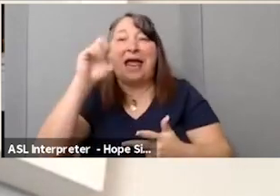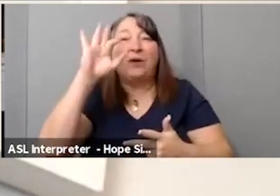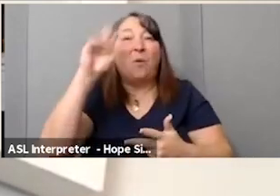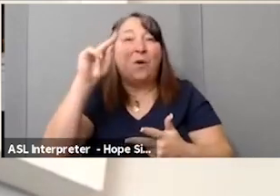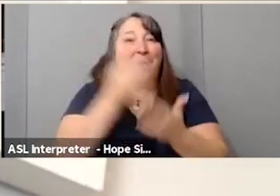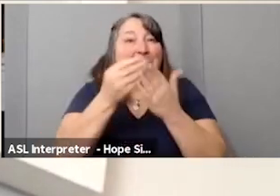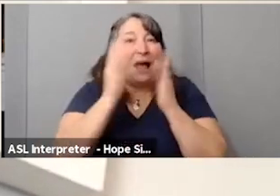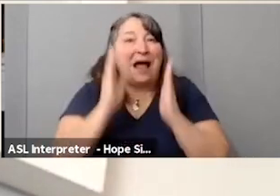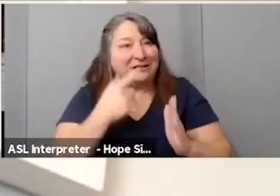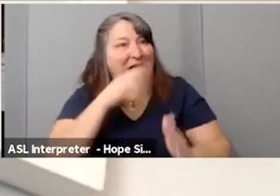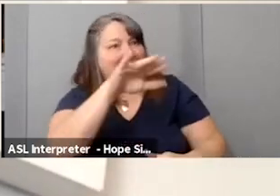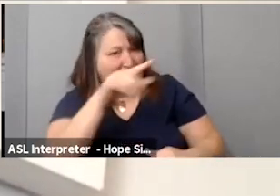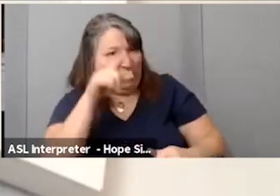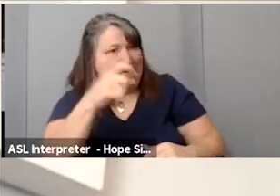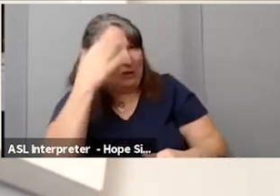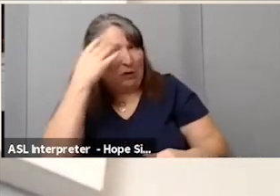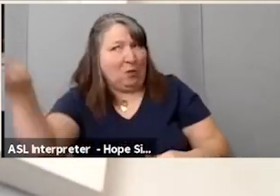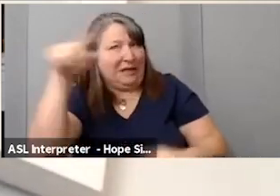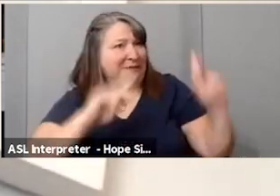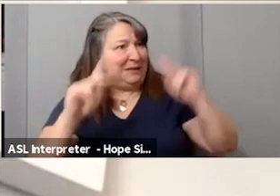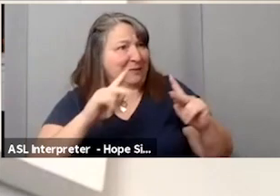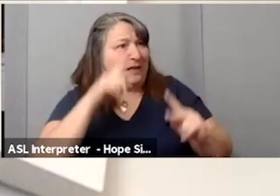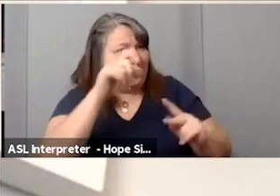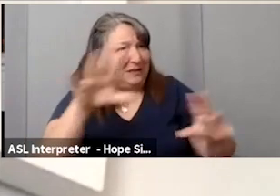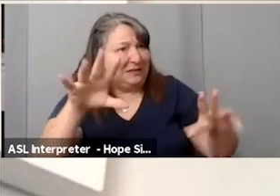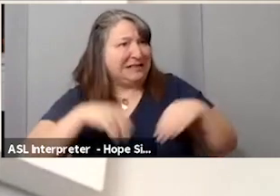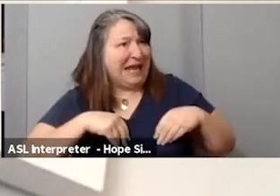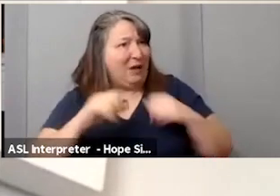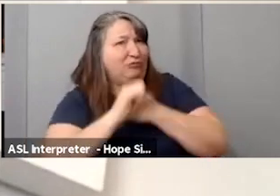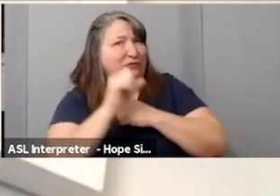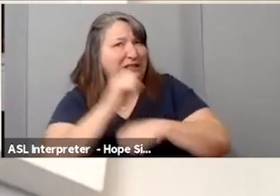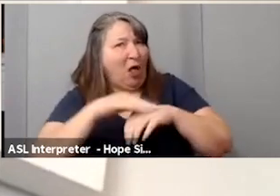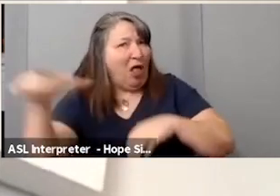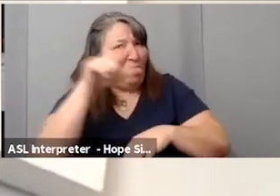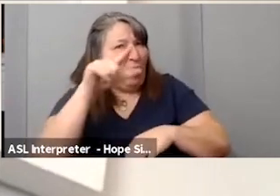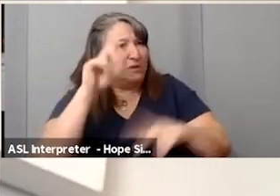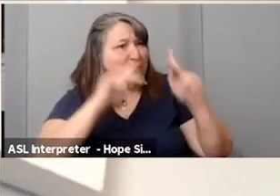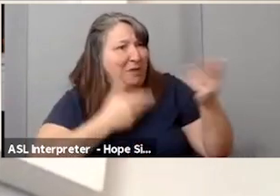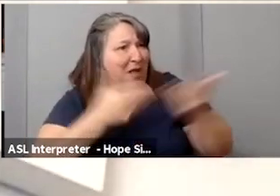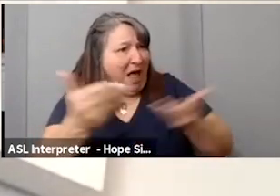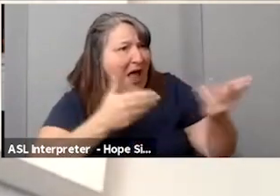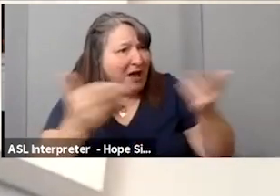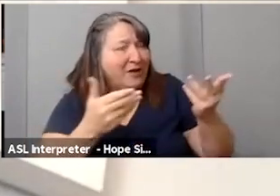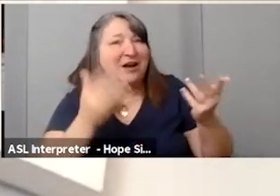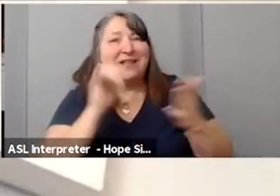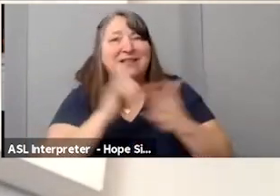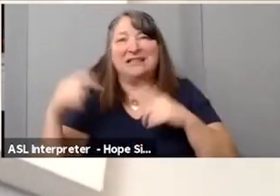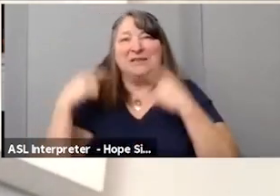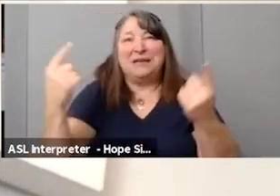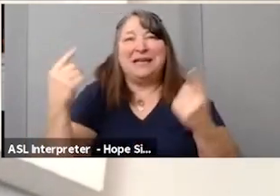people you need to know, and these are people you need to take risks on. And that is, been our sort of charge